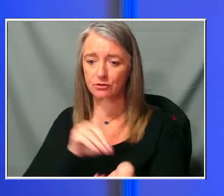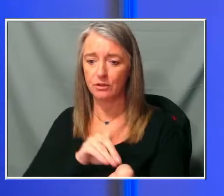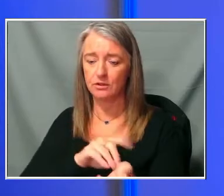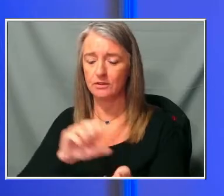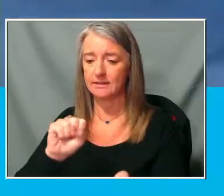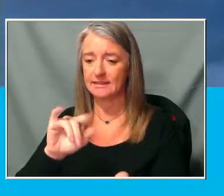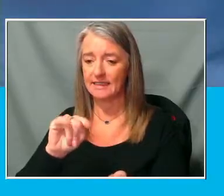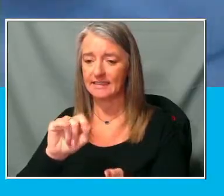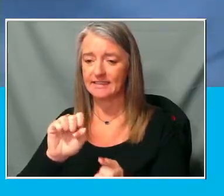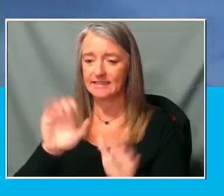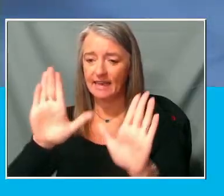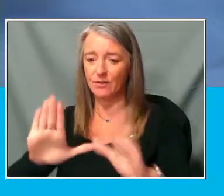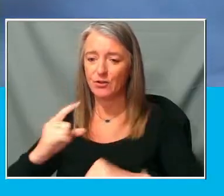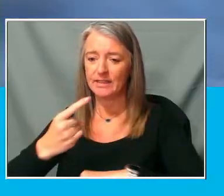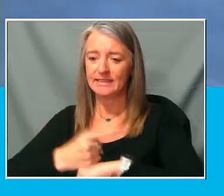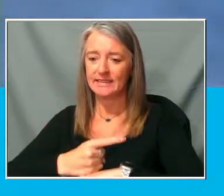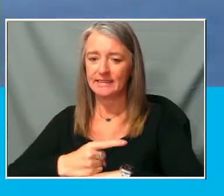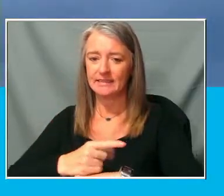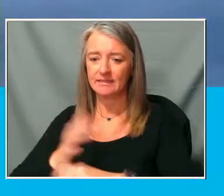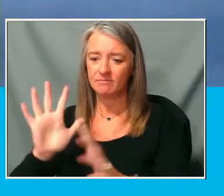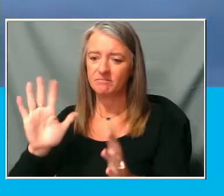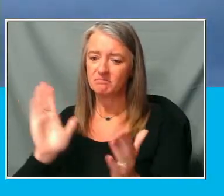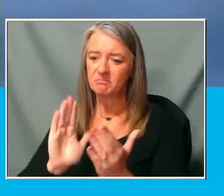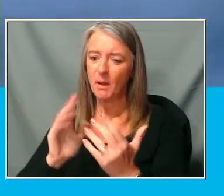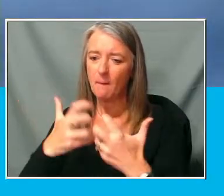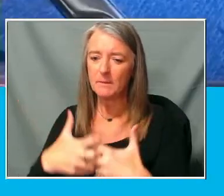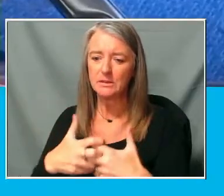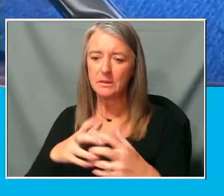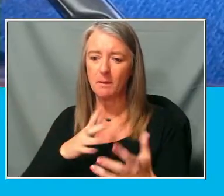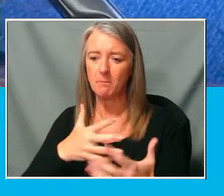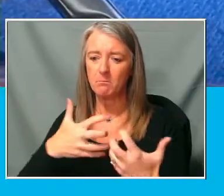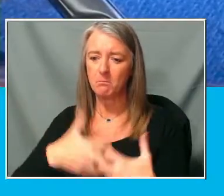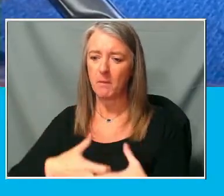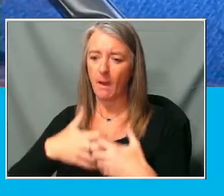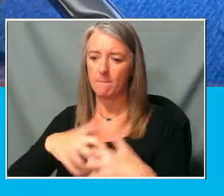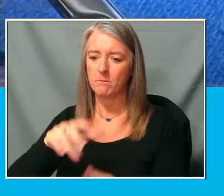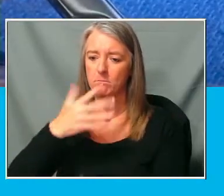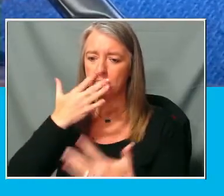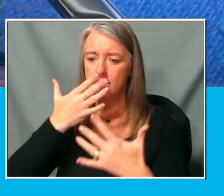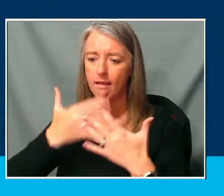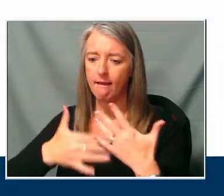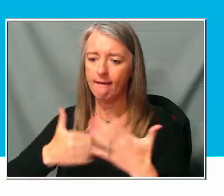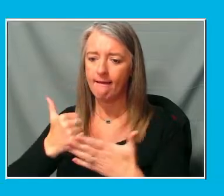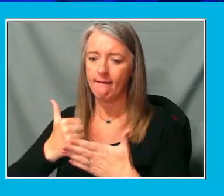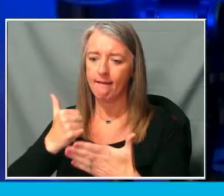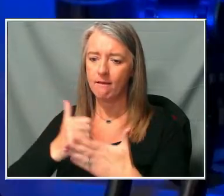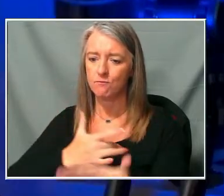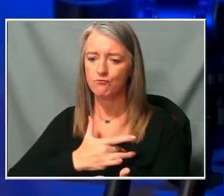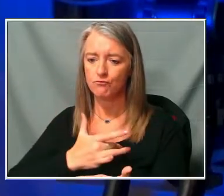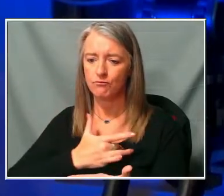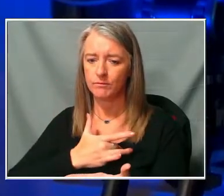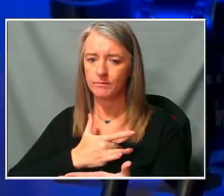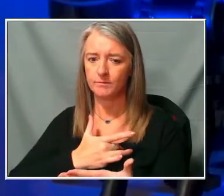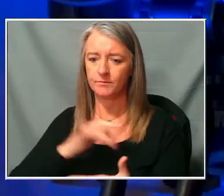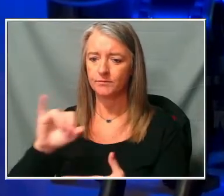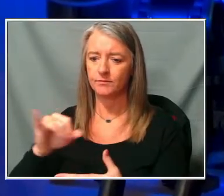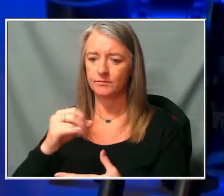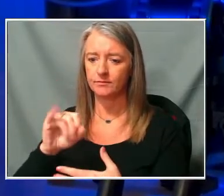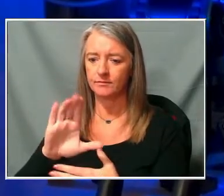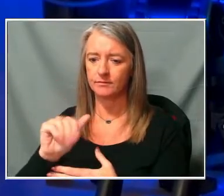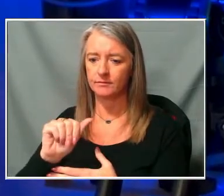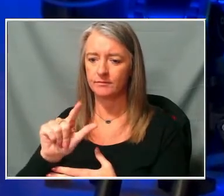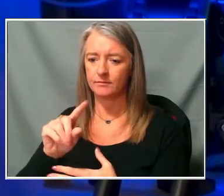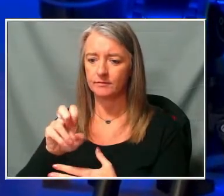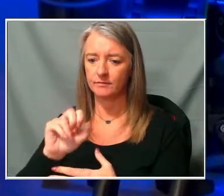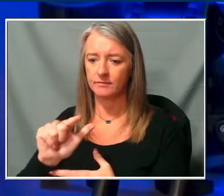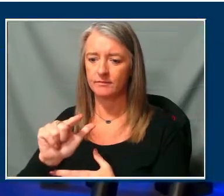great day. Tiny machines that pump your blood, doing the heavy lifting for your heart. I'm Jessica Lovell, coming up on the next